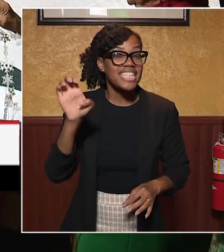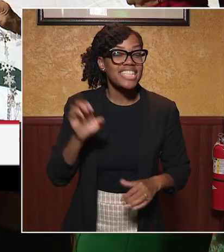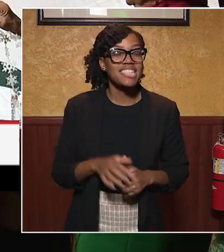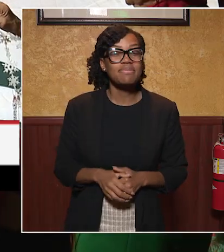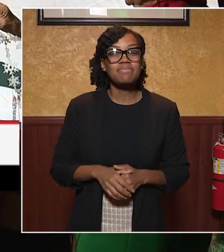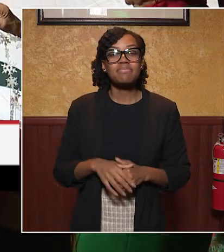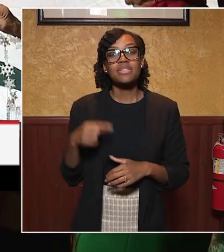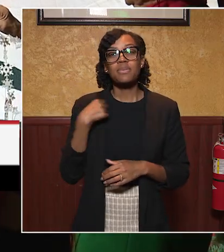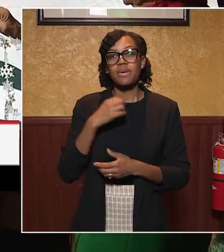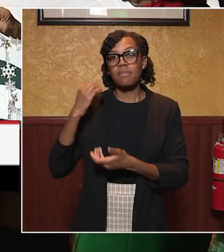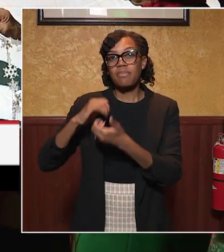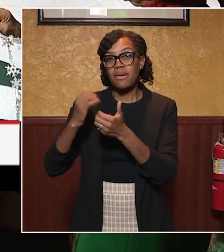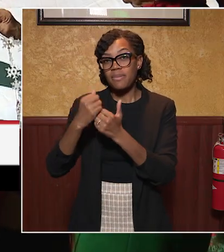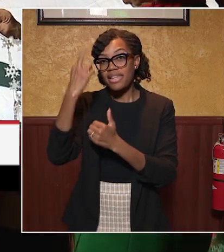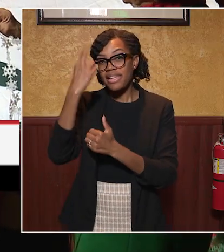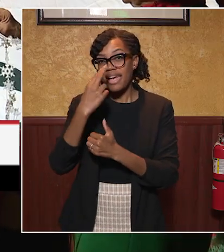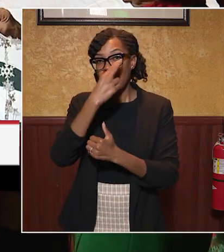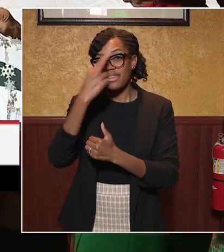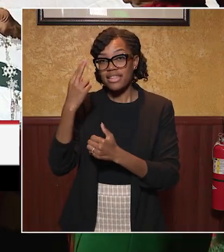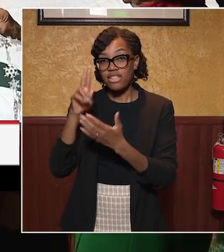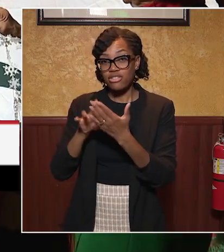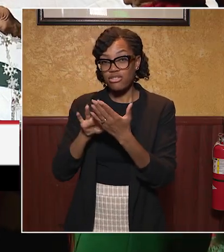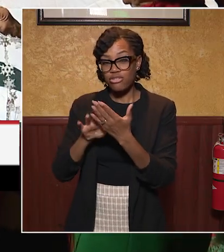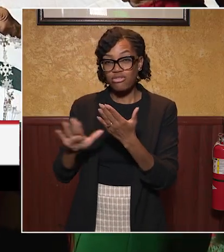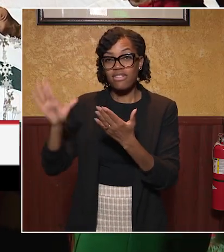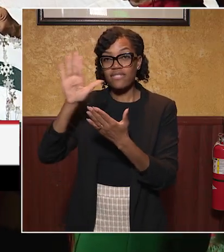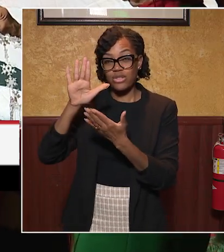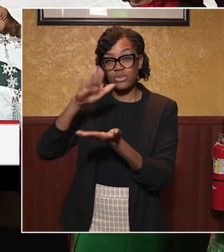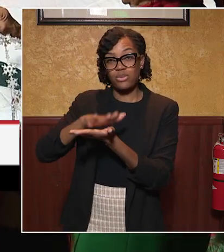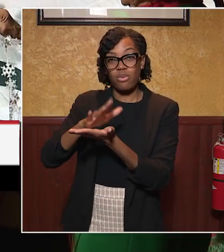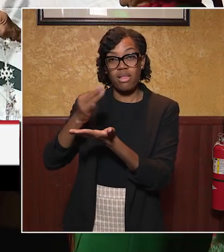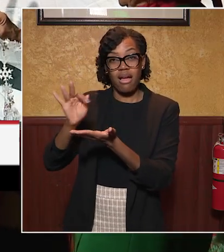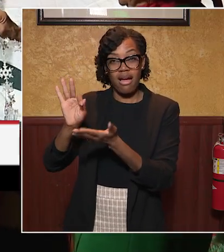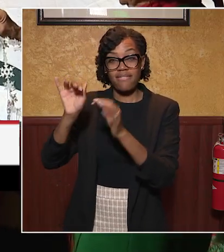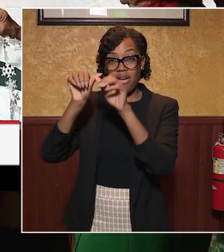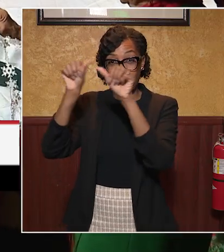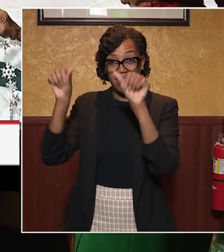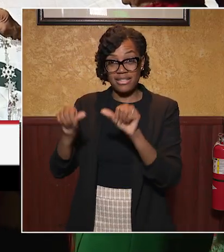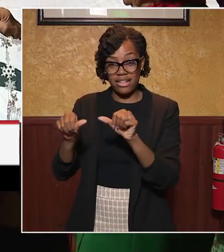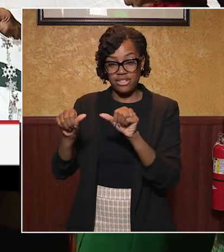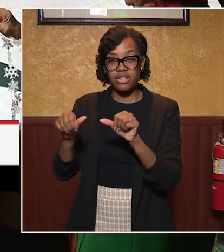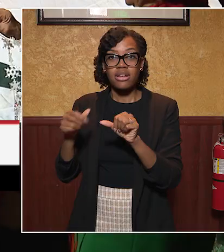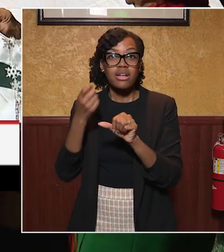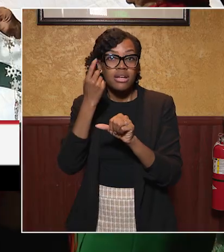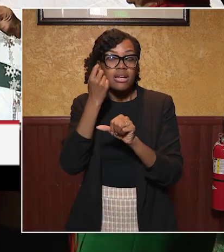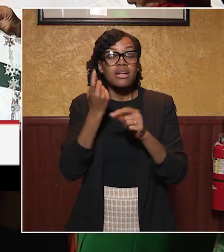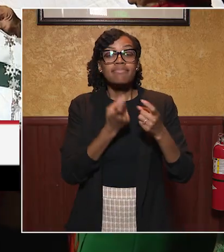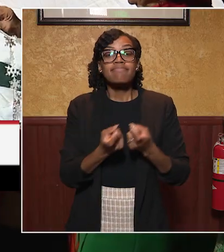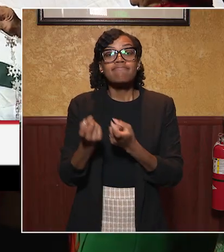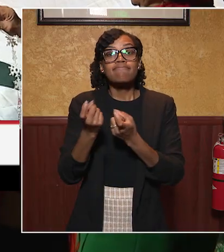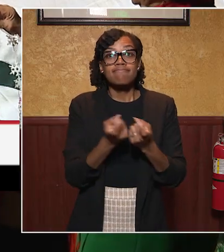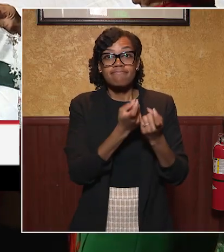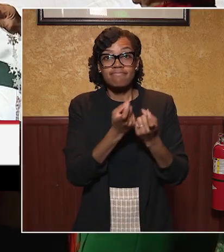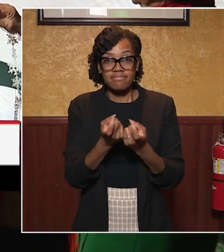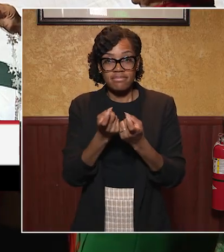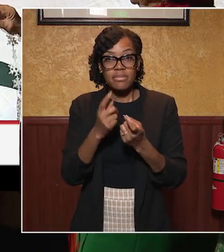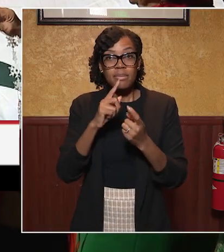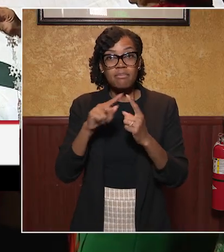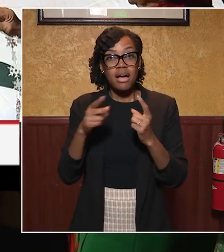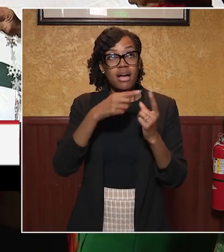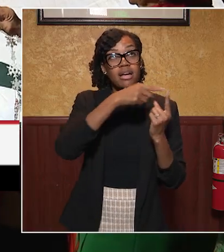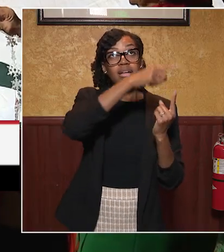partnered with the Catholic University School of Architecture, and not only will you be ice skating under our glorious Corinthian columns, but you will be immersed in